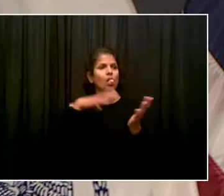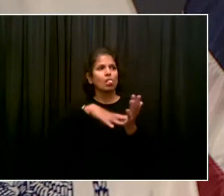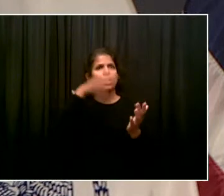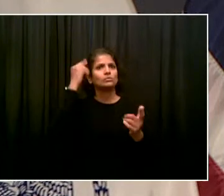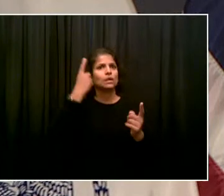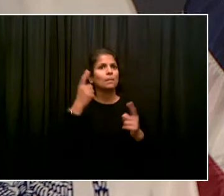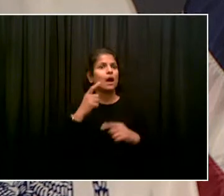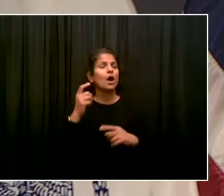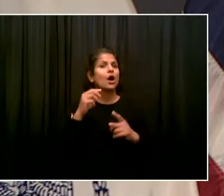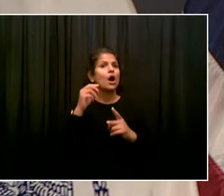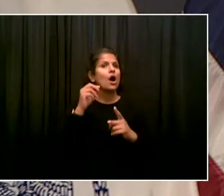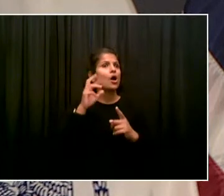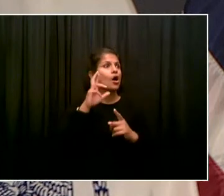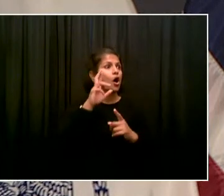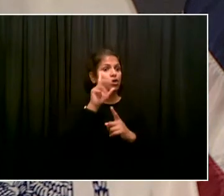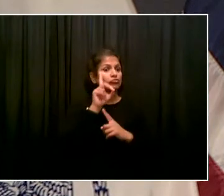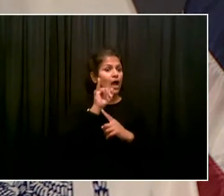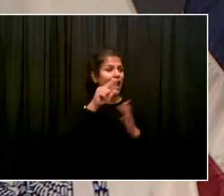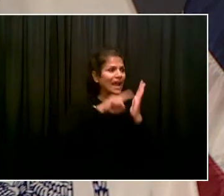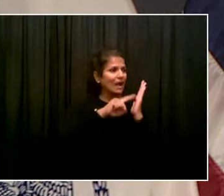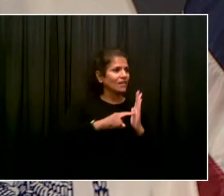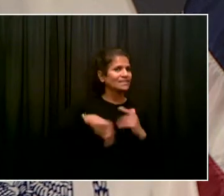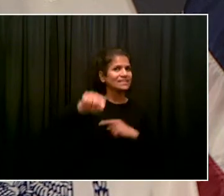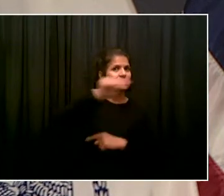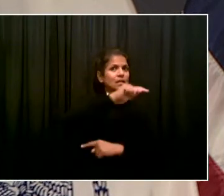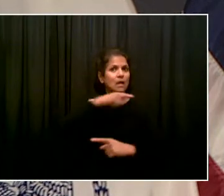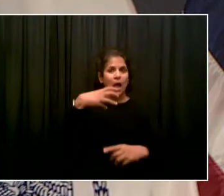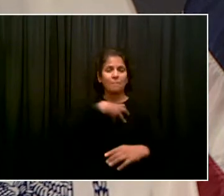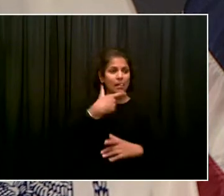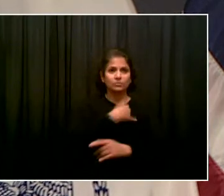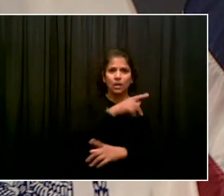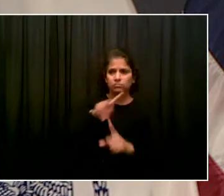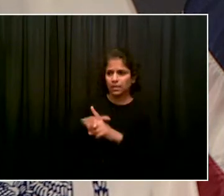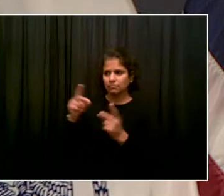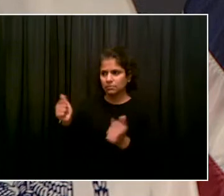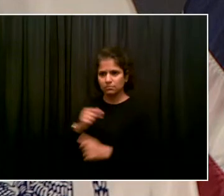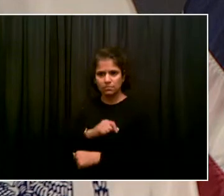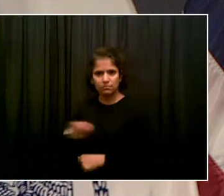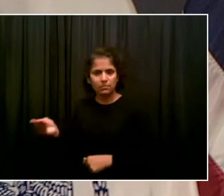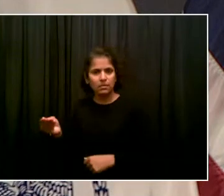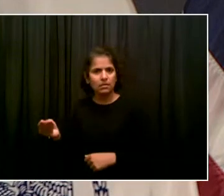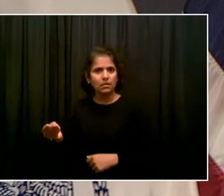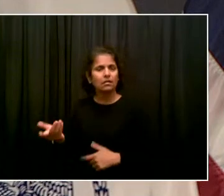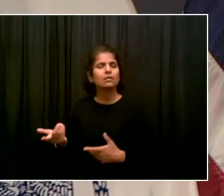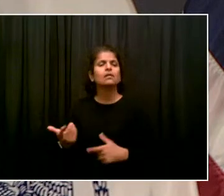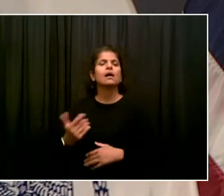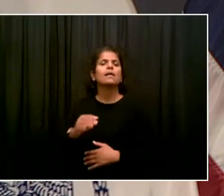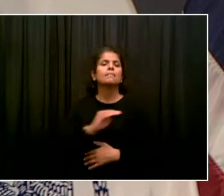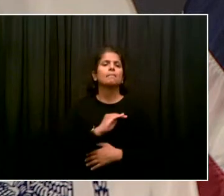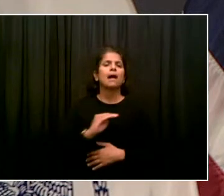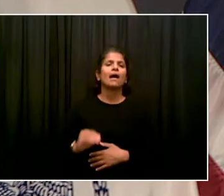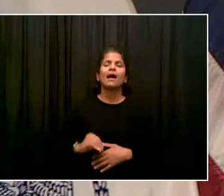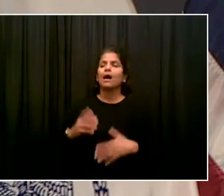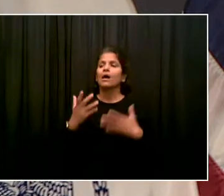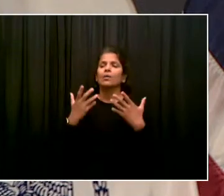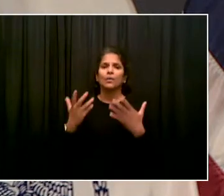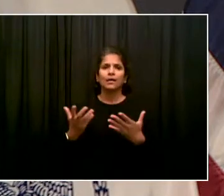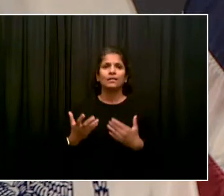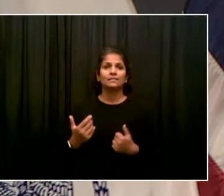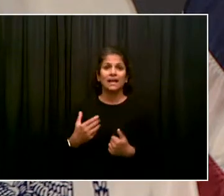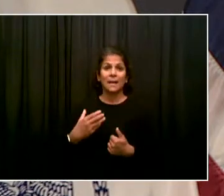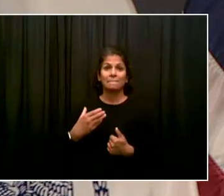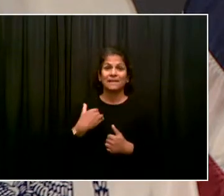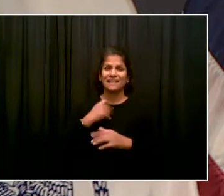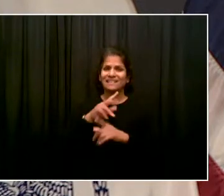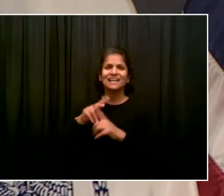put in the appeal. Of course, these issues were out there. It was important to put in the appeal to get to a clear ultimate answer.